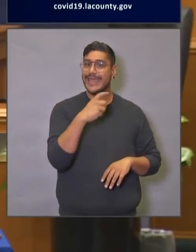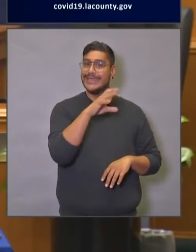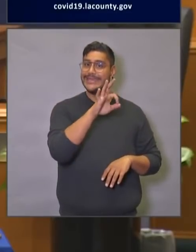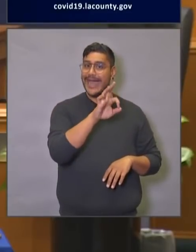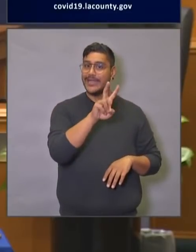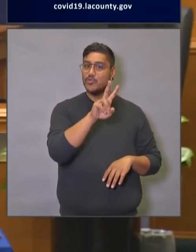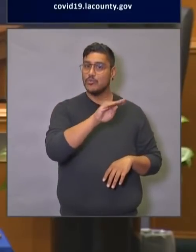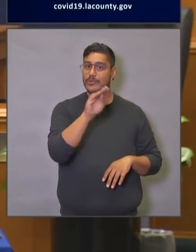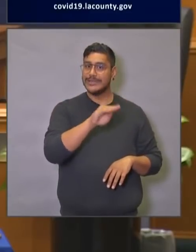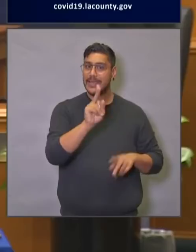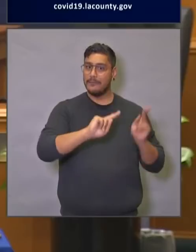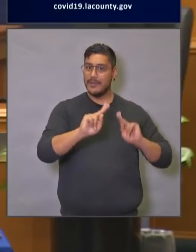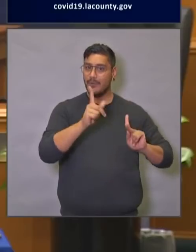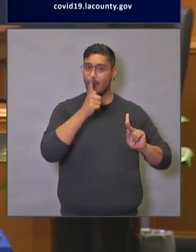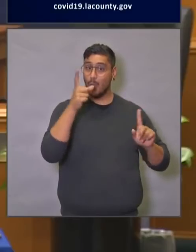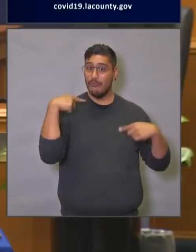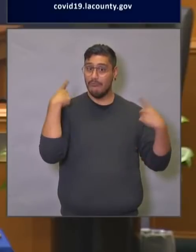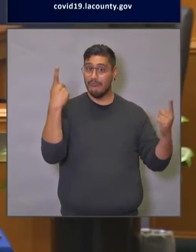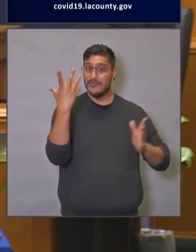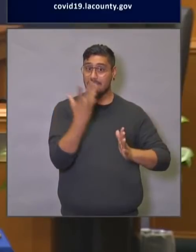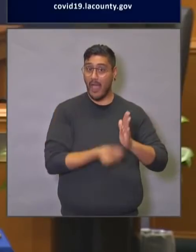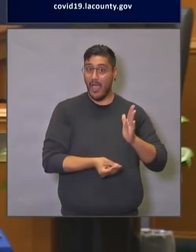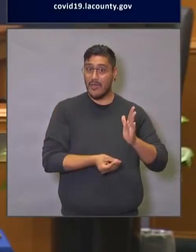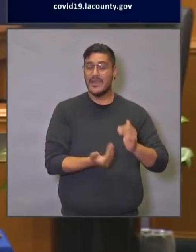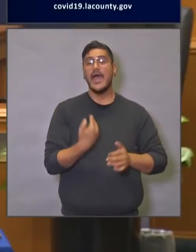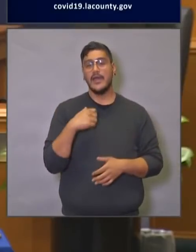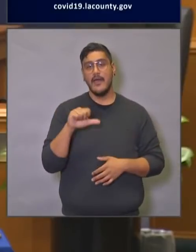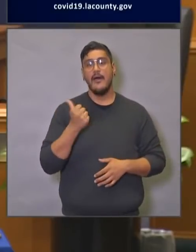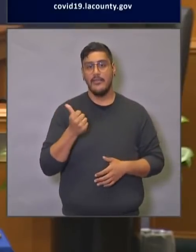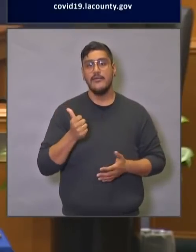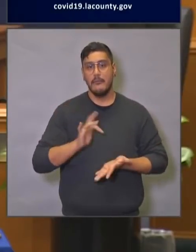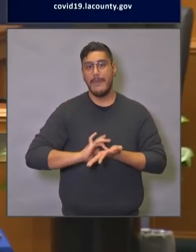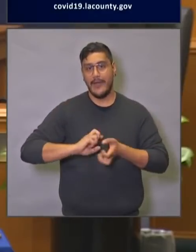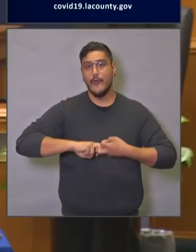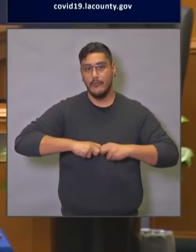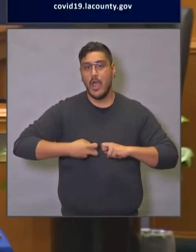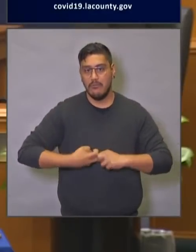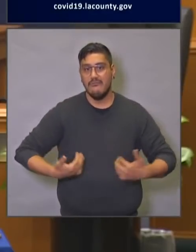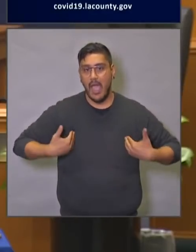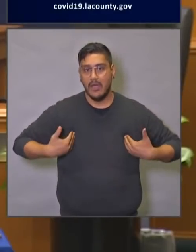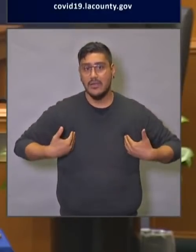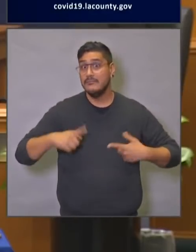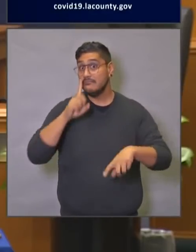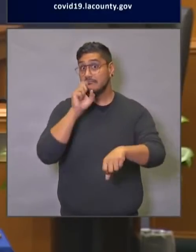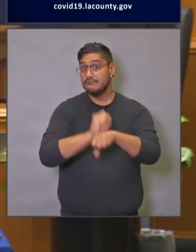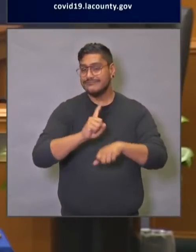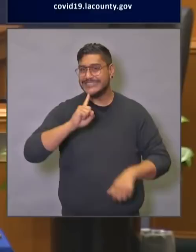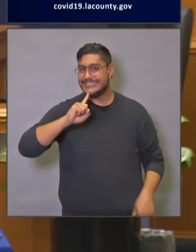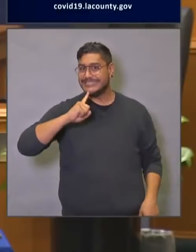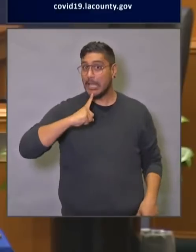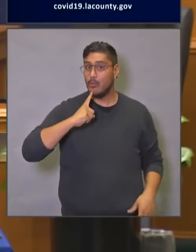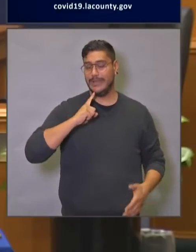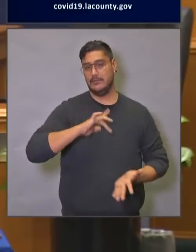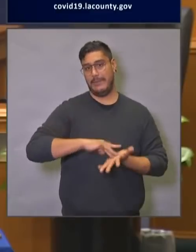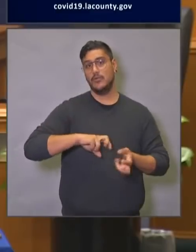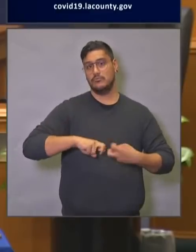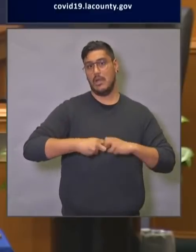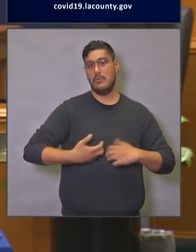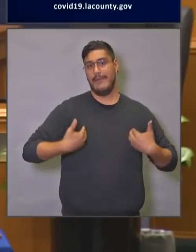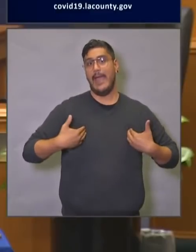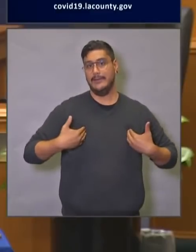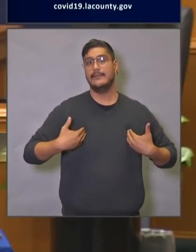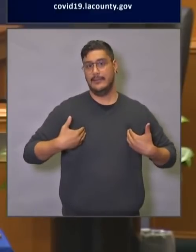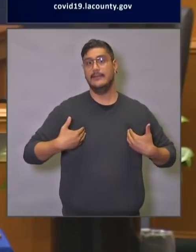who have passed away from COVID-19 have underlying health conditions, and those are usually very serious underlying health conditions